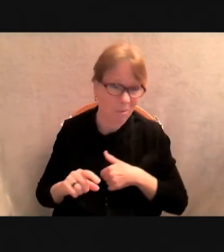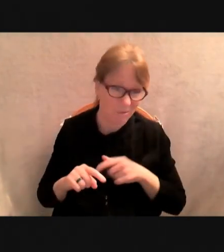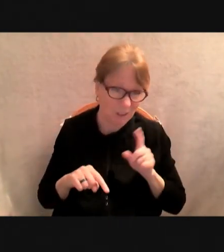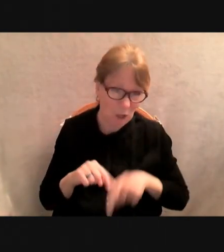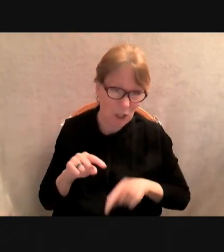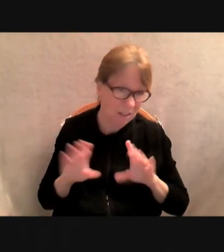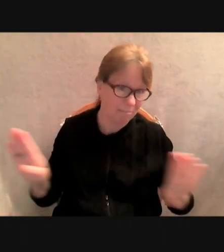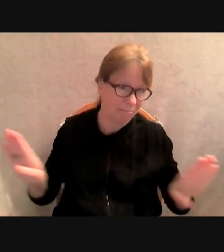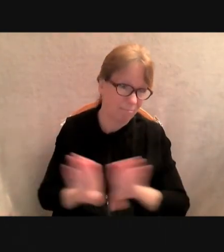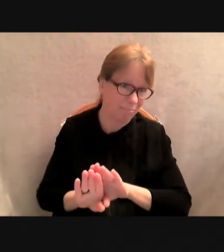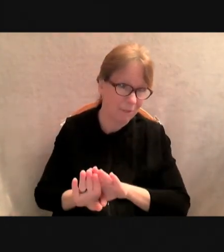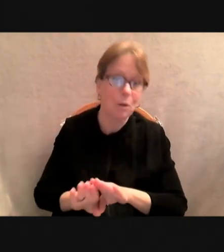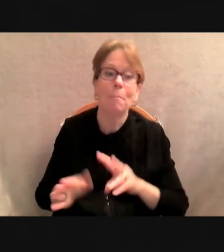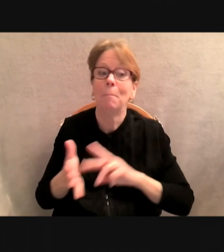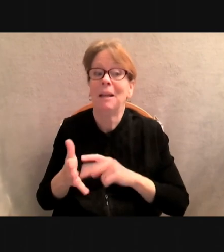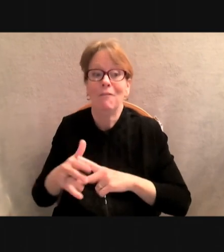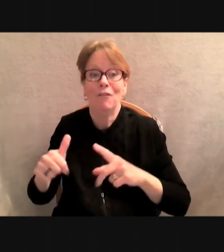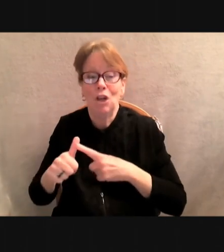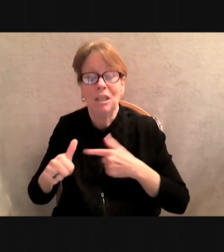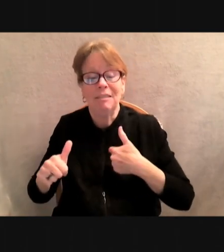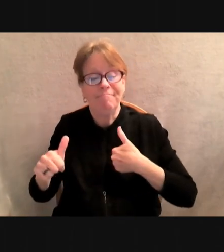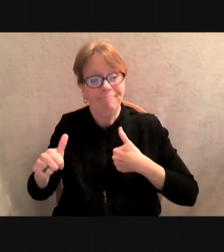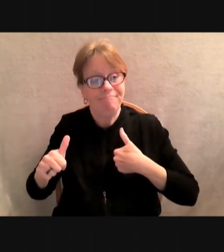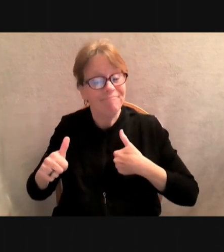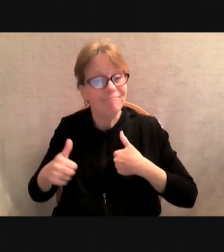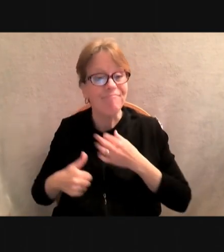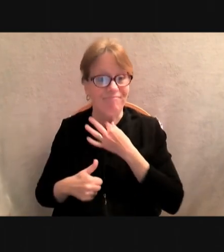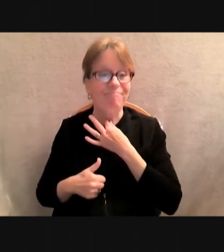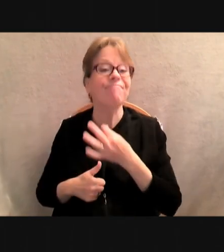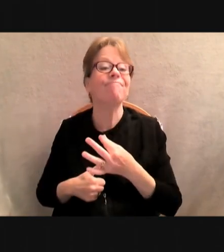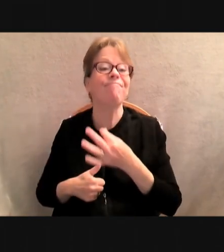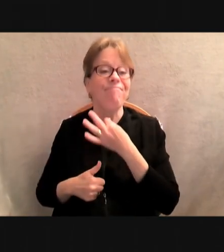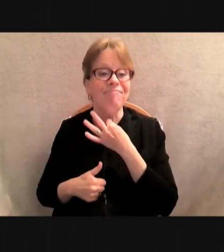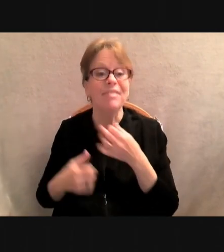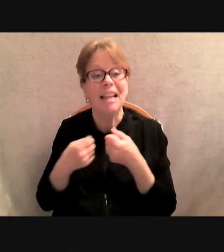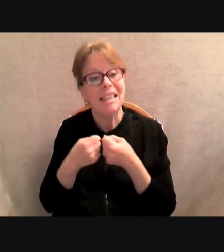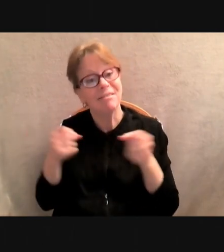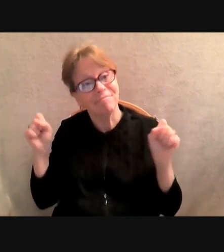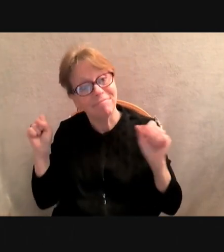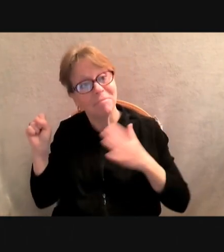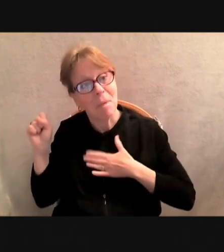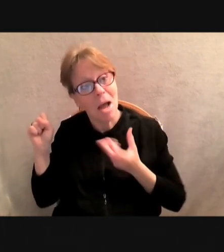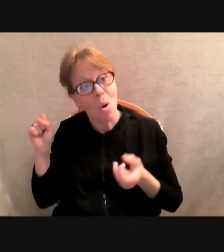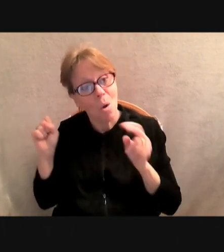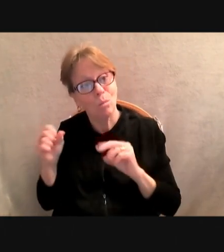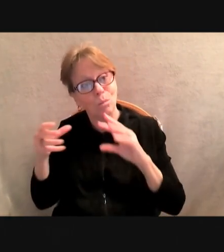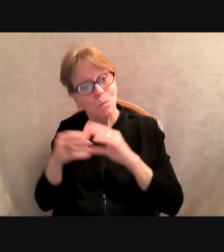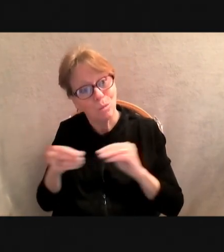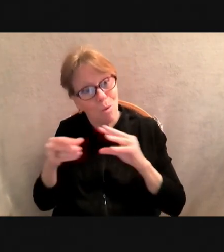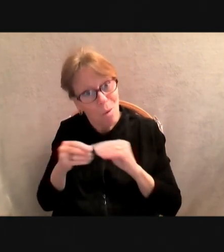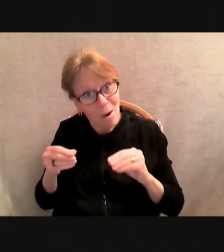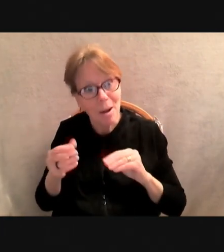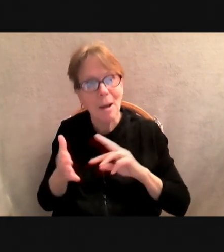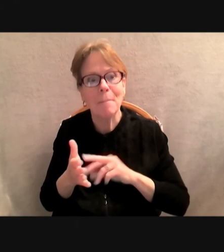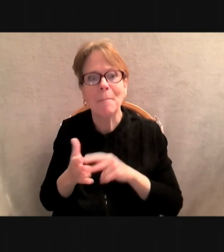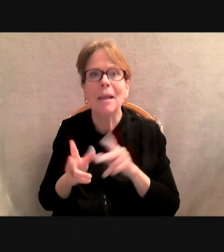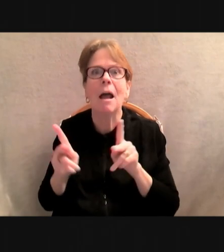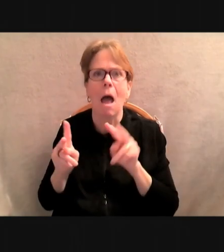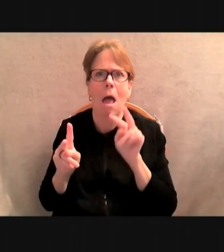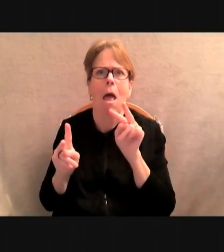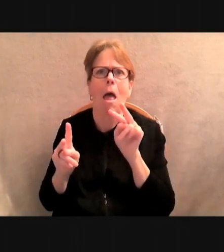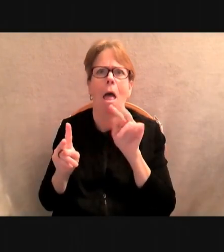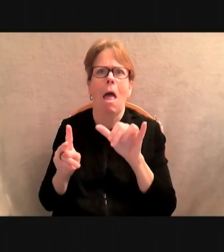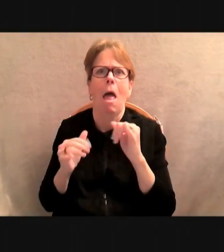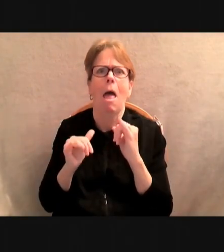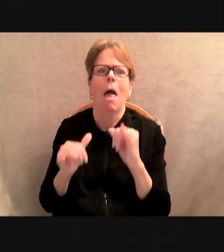and sharing your own story and creating space for others is another really powerful way to find out who's there with you, if that's something that